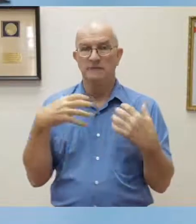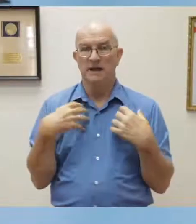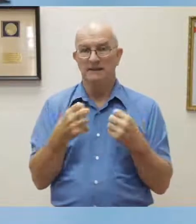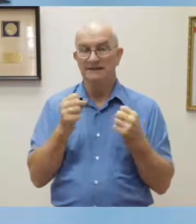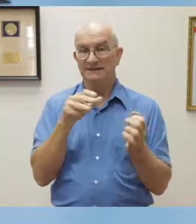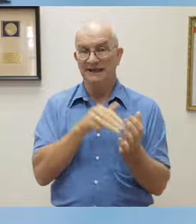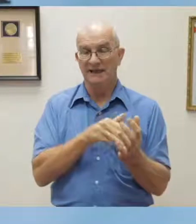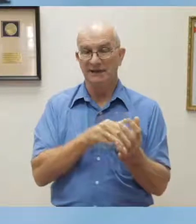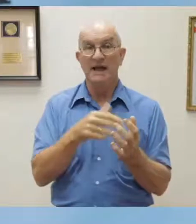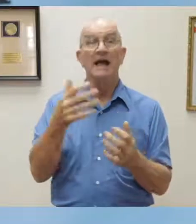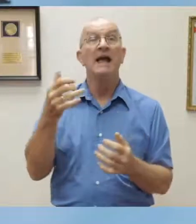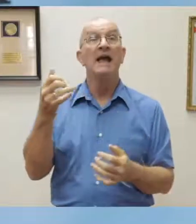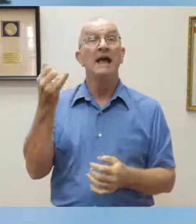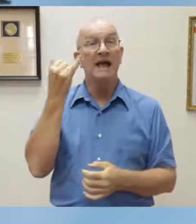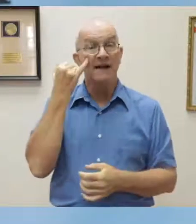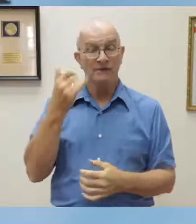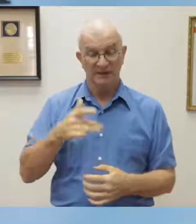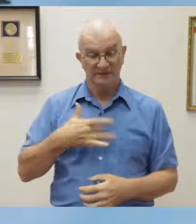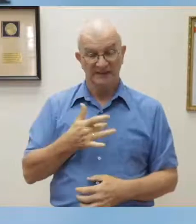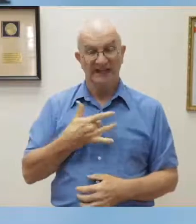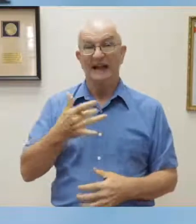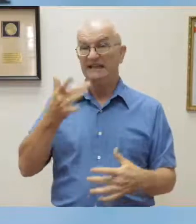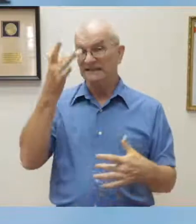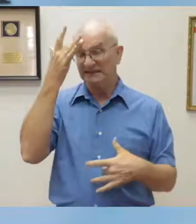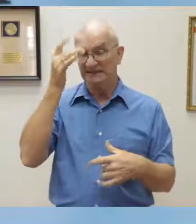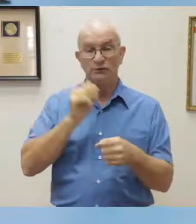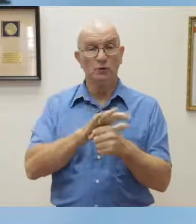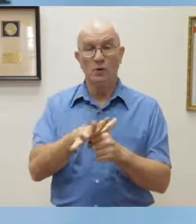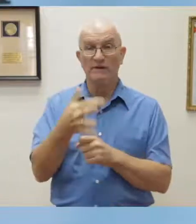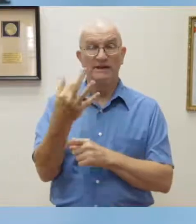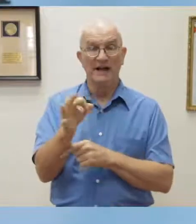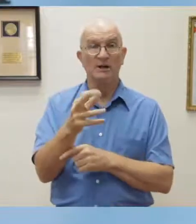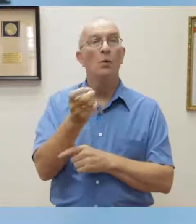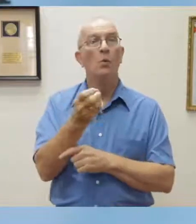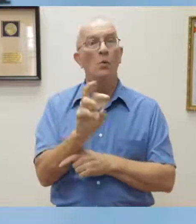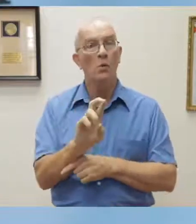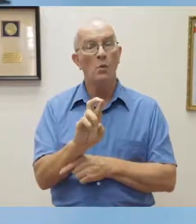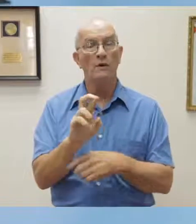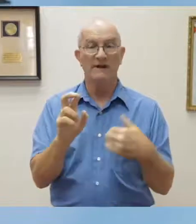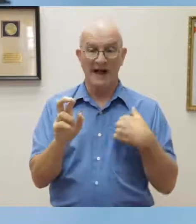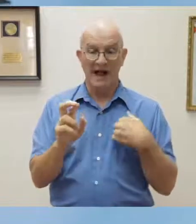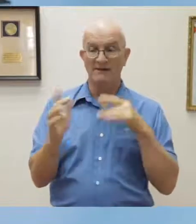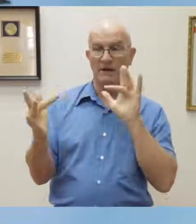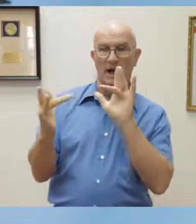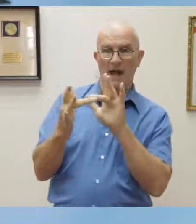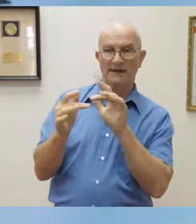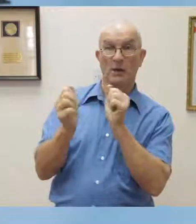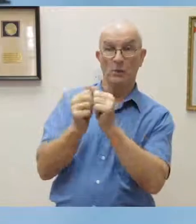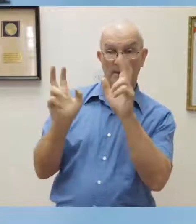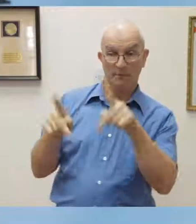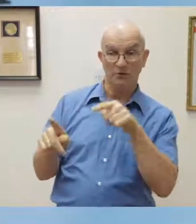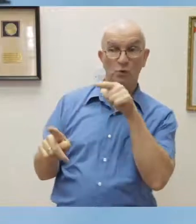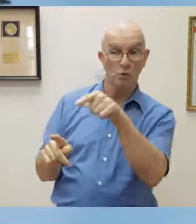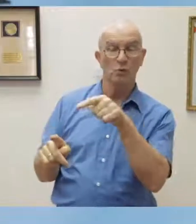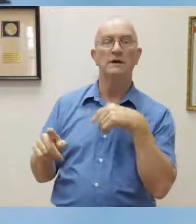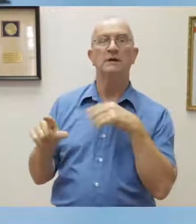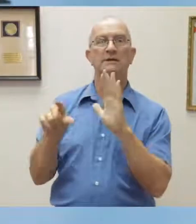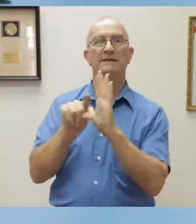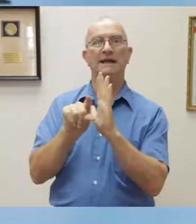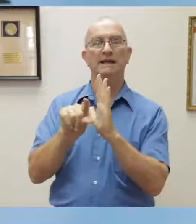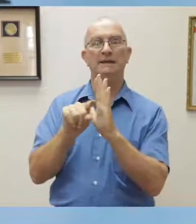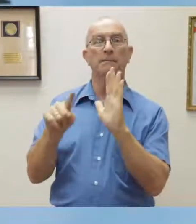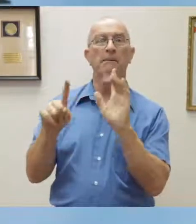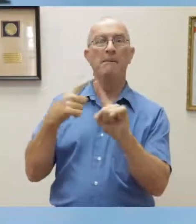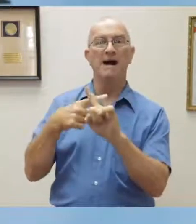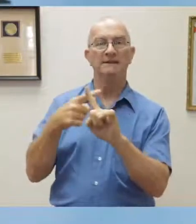if you have been in contact with someone who tested positive. Fellow Guyanese, we must work together